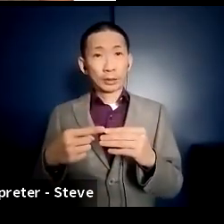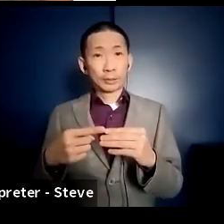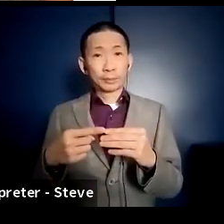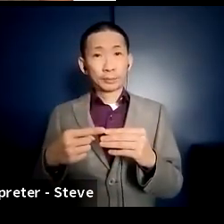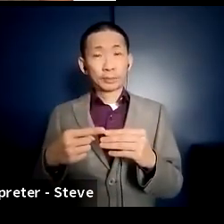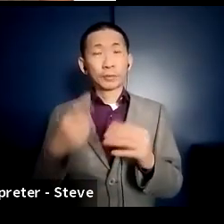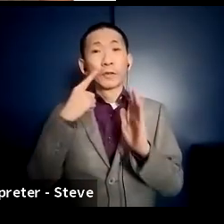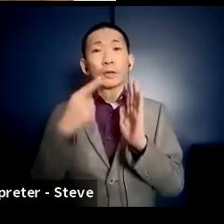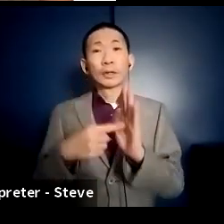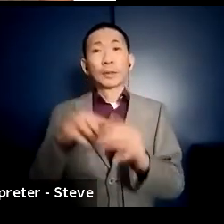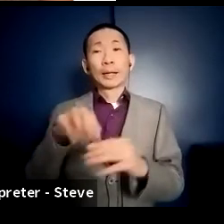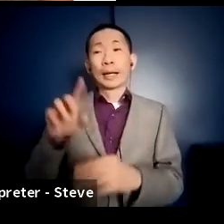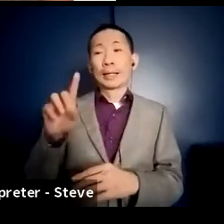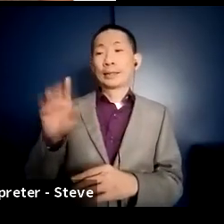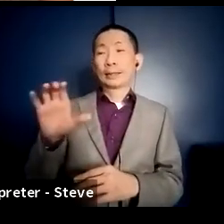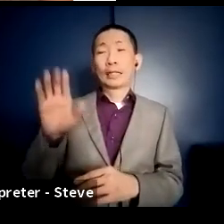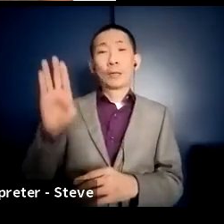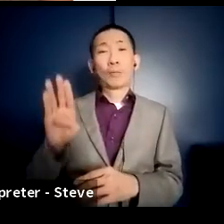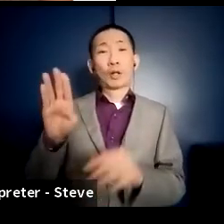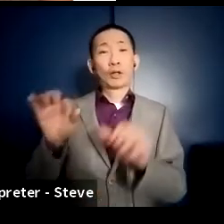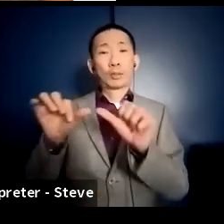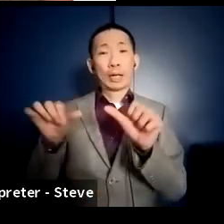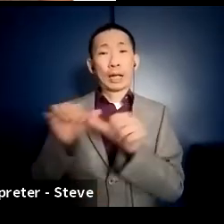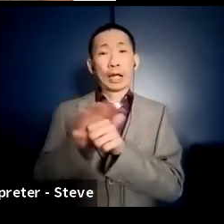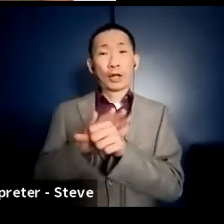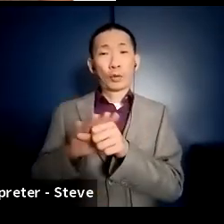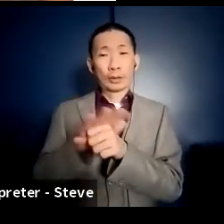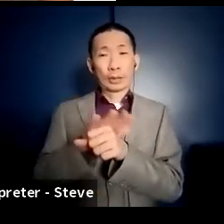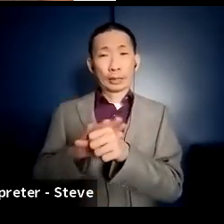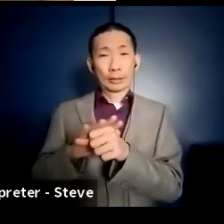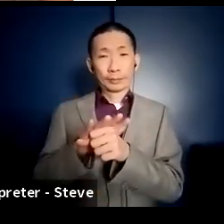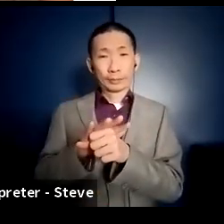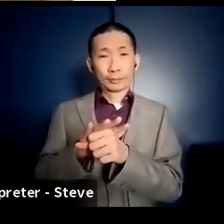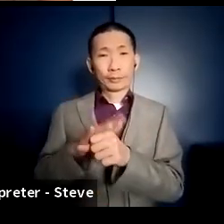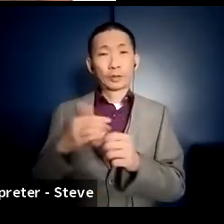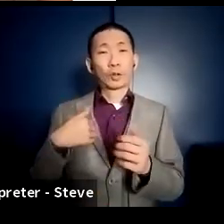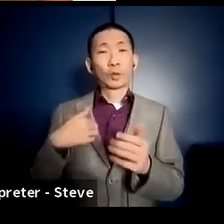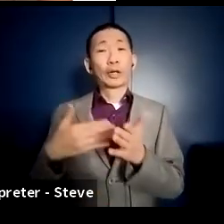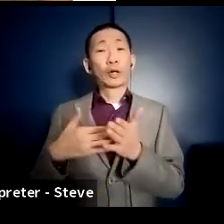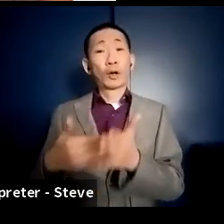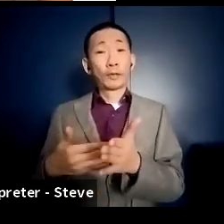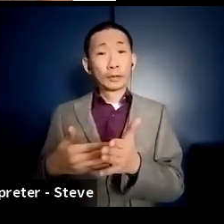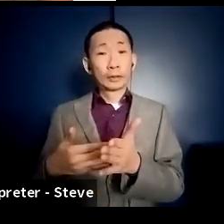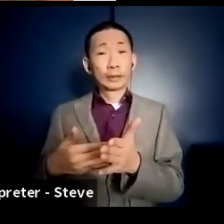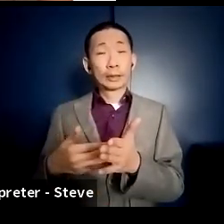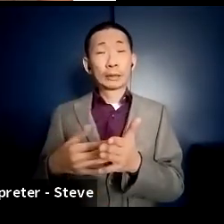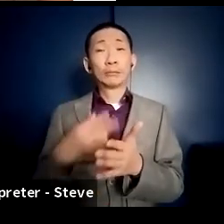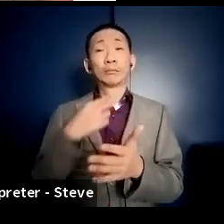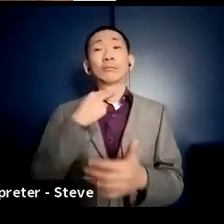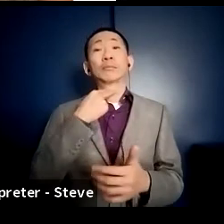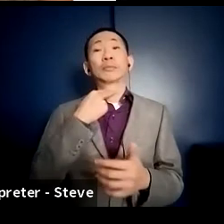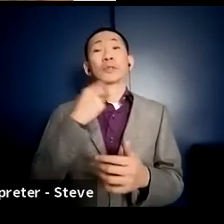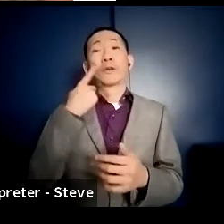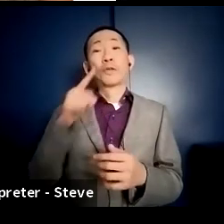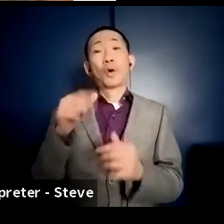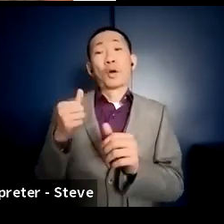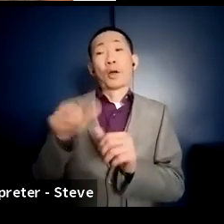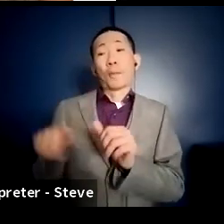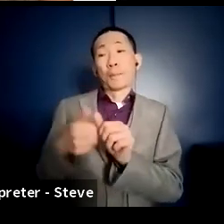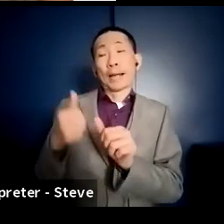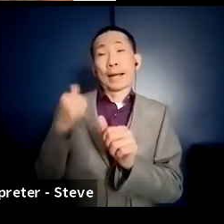for example, in the DC Baltimore sort of theater ecology, we often are like at a gap for our backstage